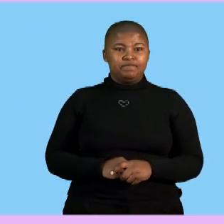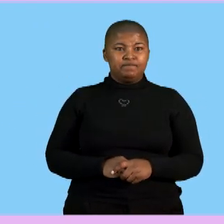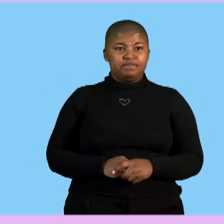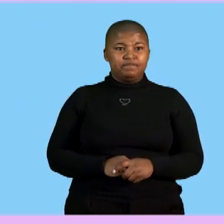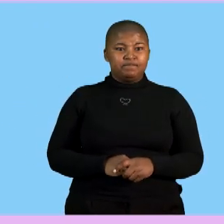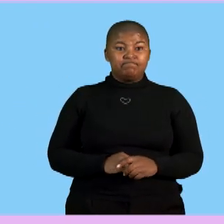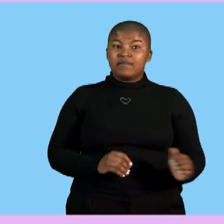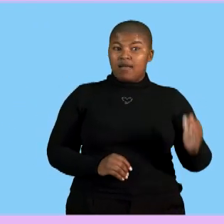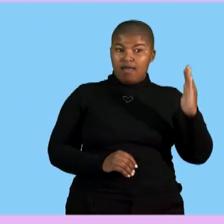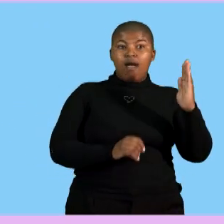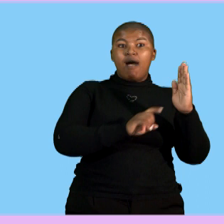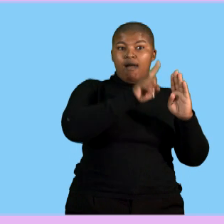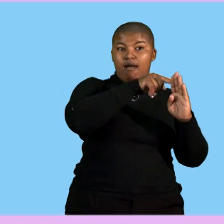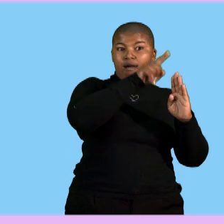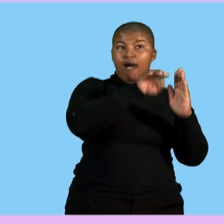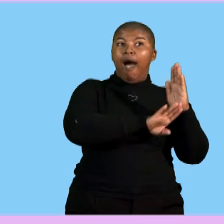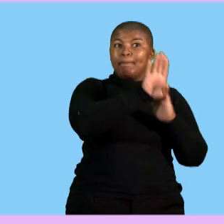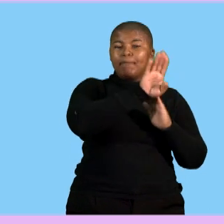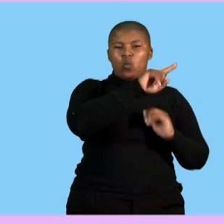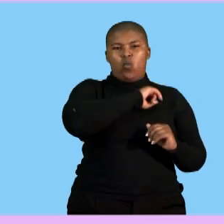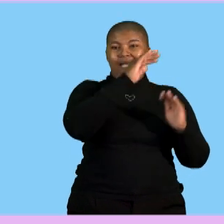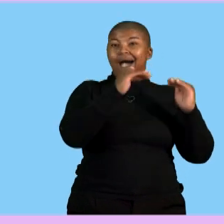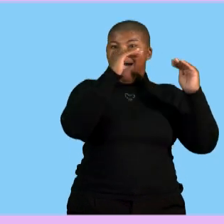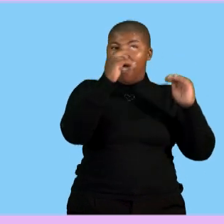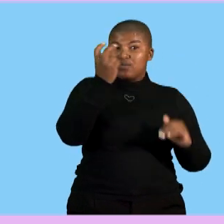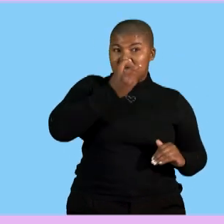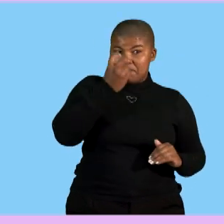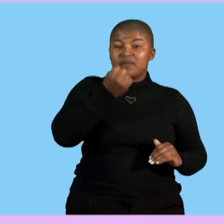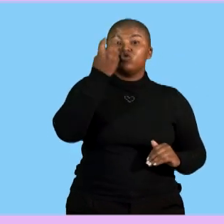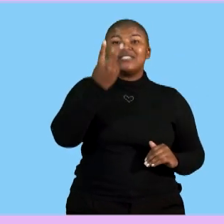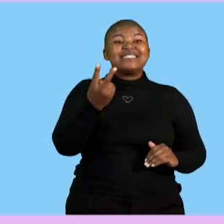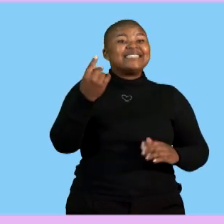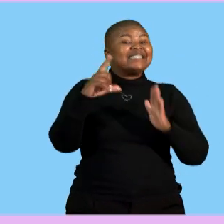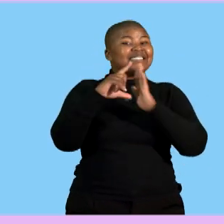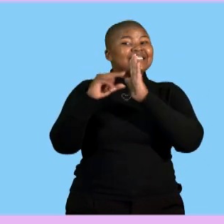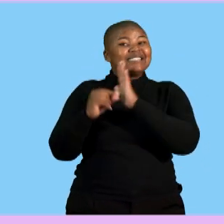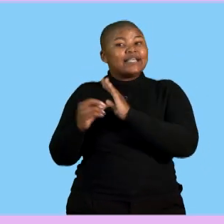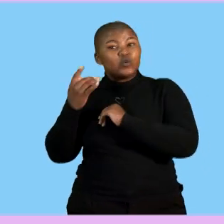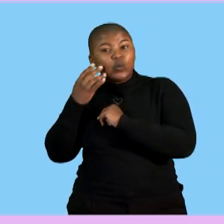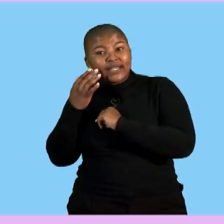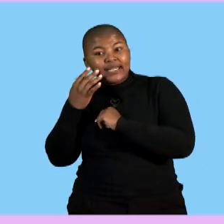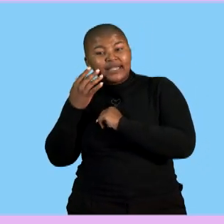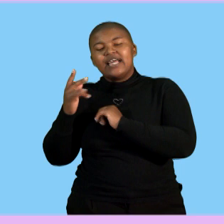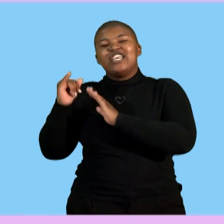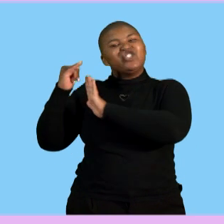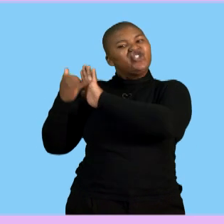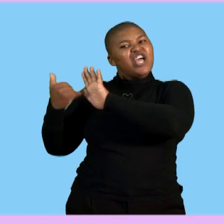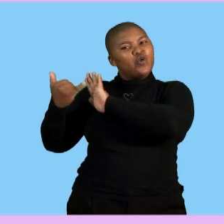going up, it's the highest one. And you will see, determine the date, you'll see it is